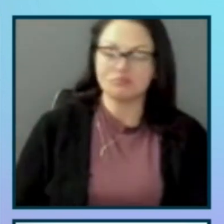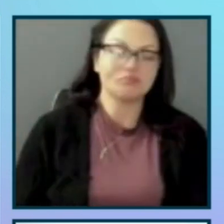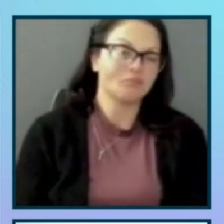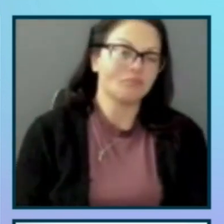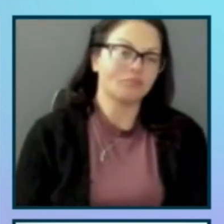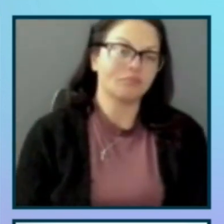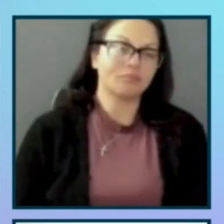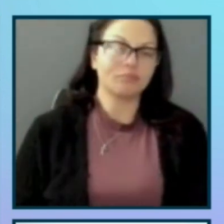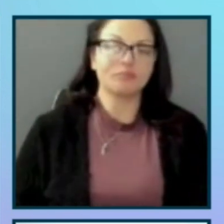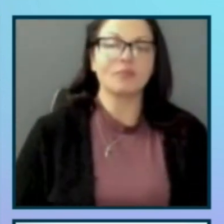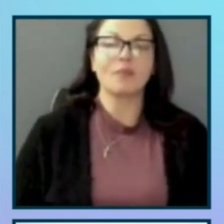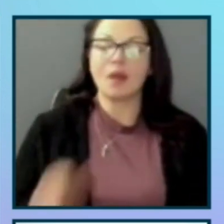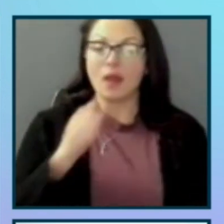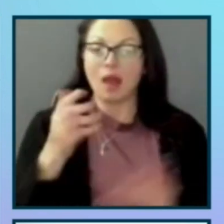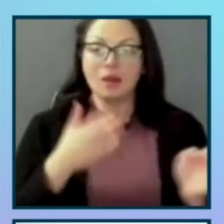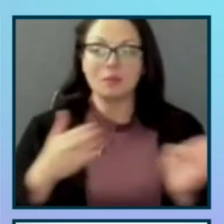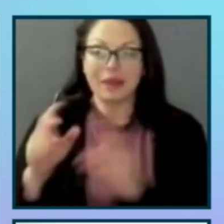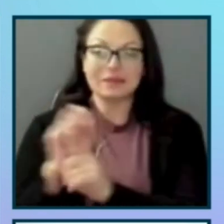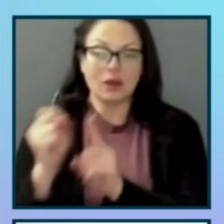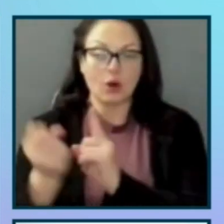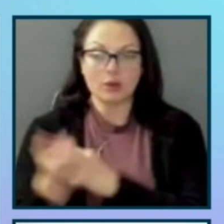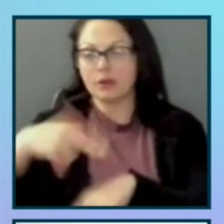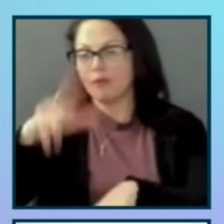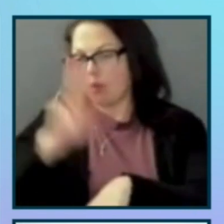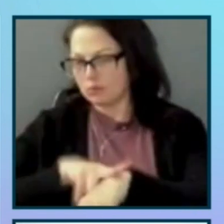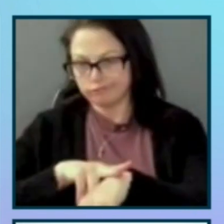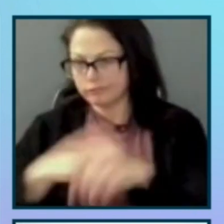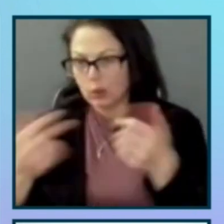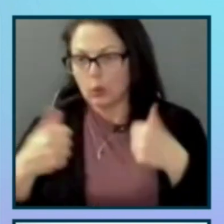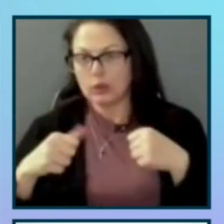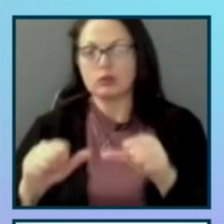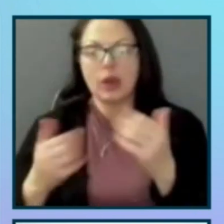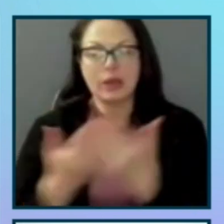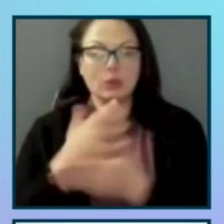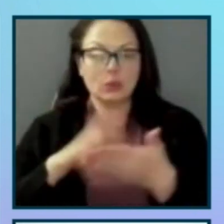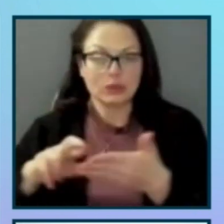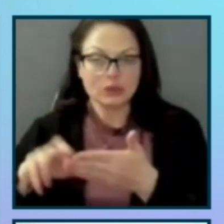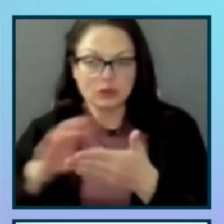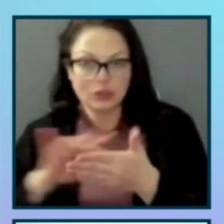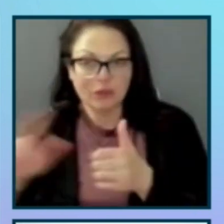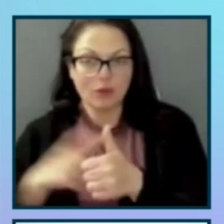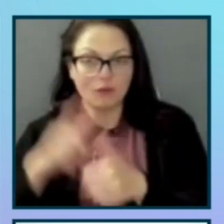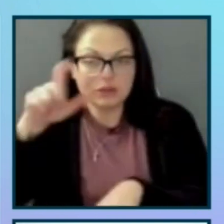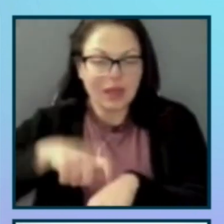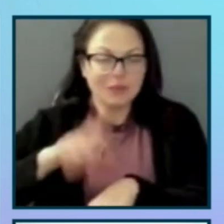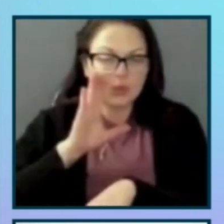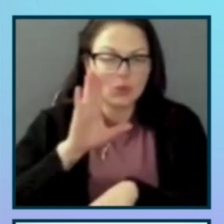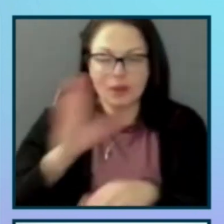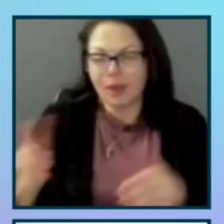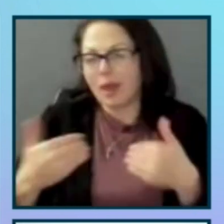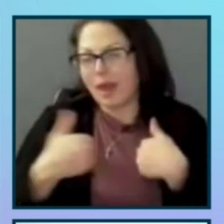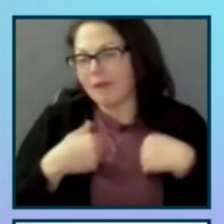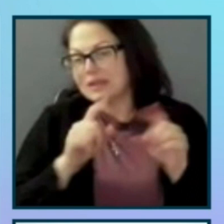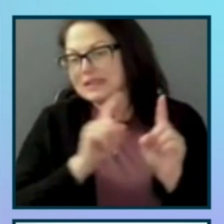is unplanned scenarios. Of course, when you try a new research study for the first time, you're going to have different